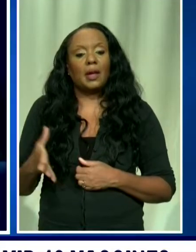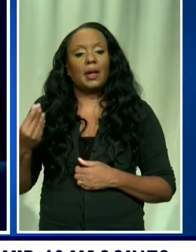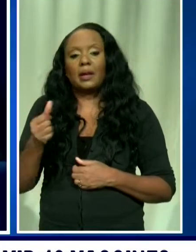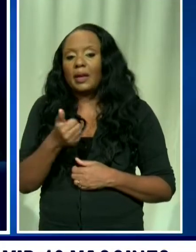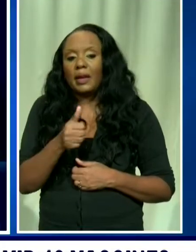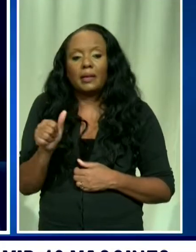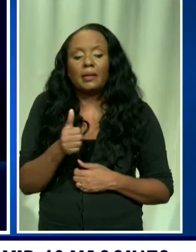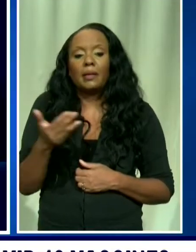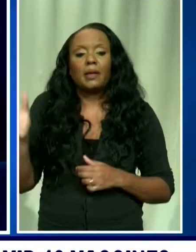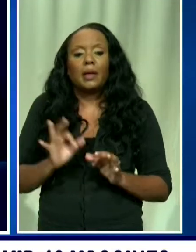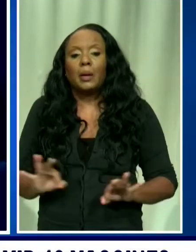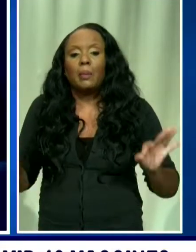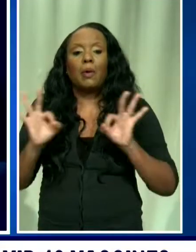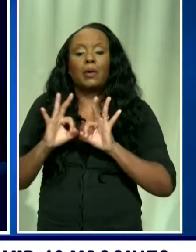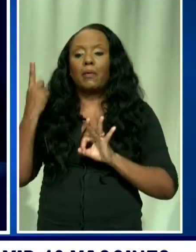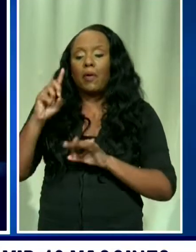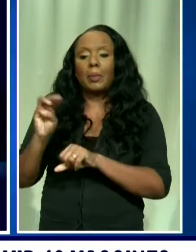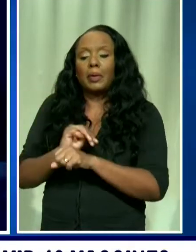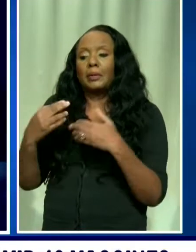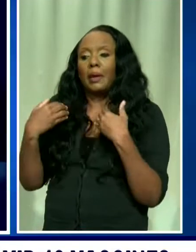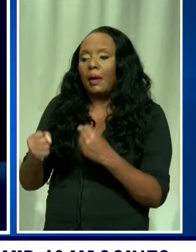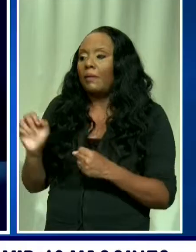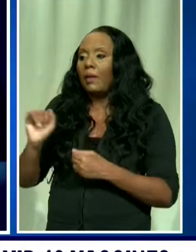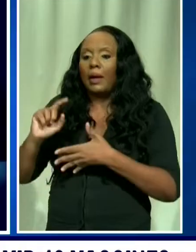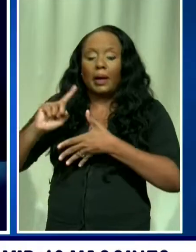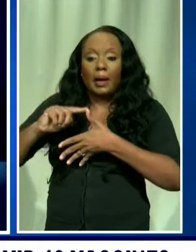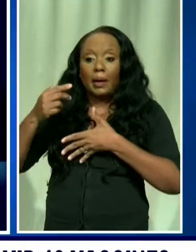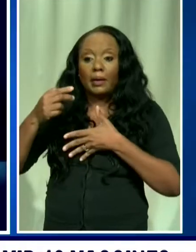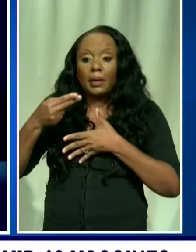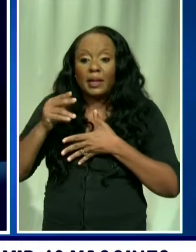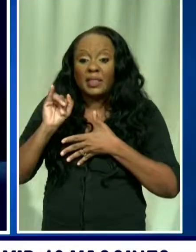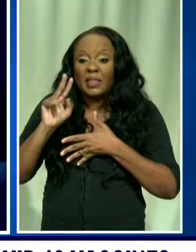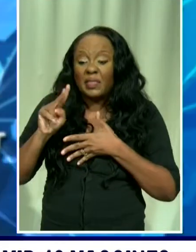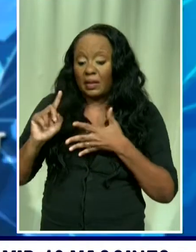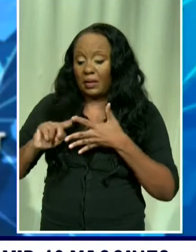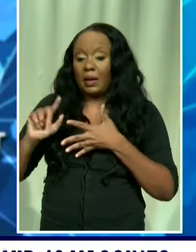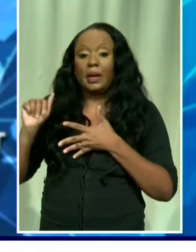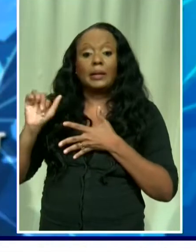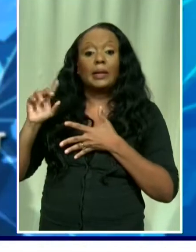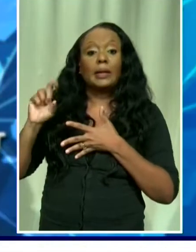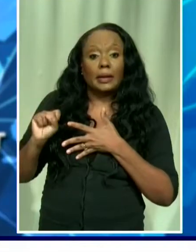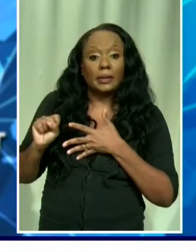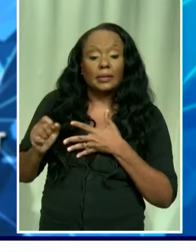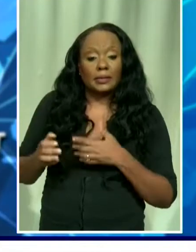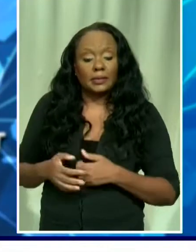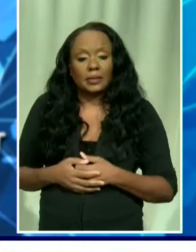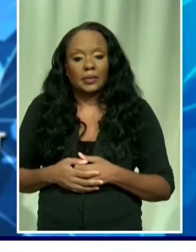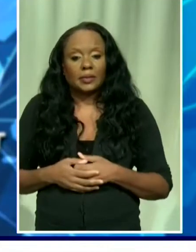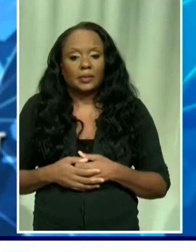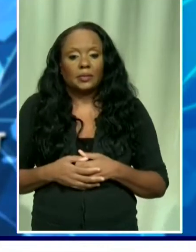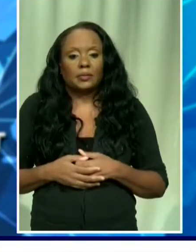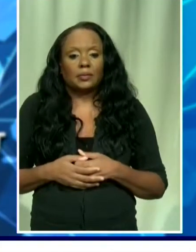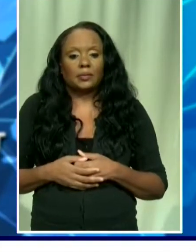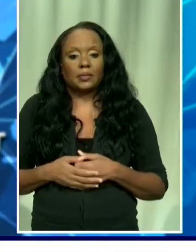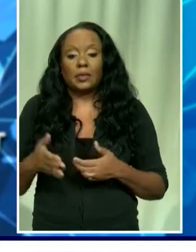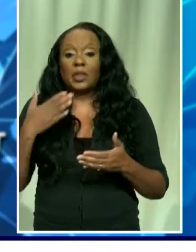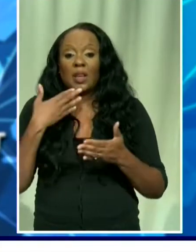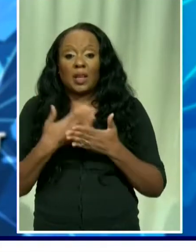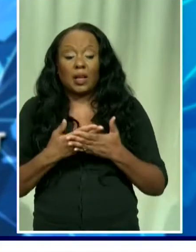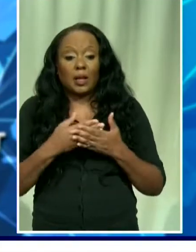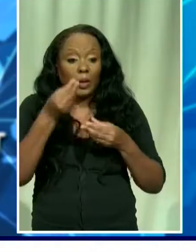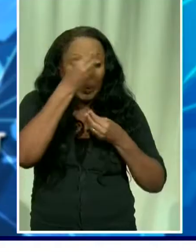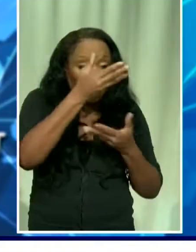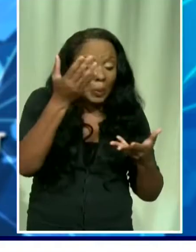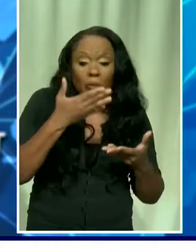Health, such as HIV/AIDS, IHR, and environmental health. Well, there's good news and bad news about the